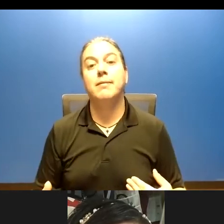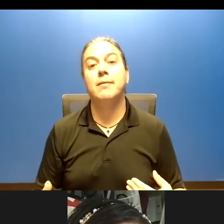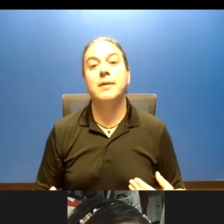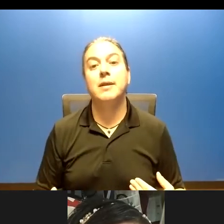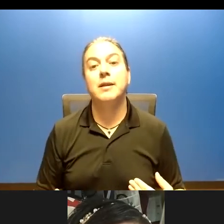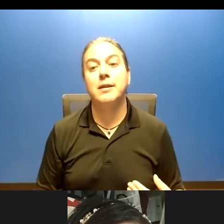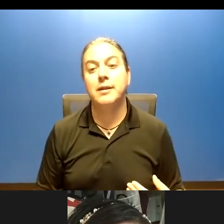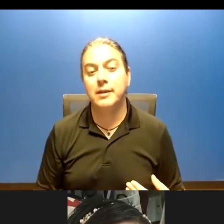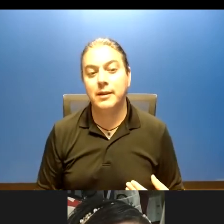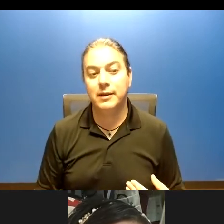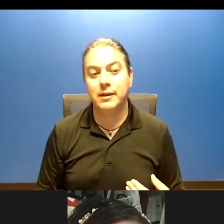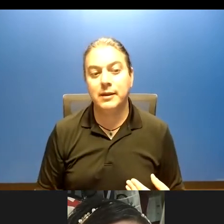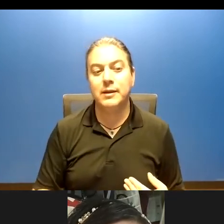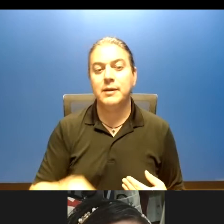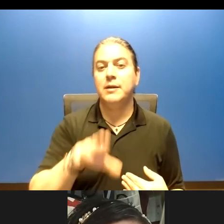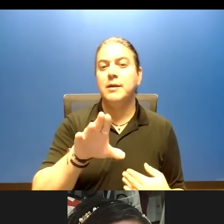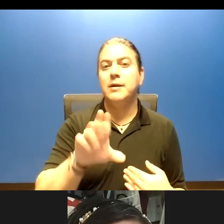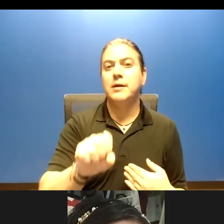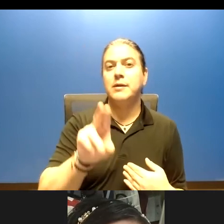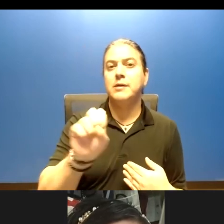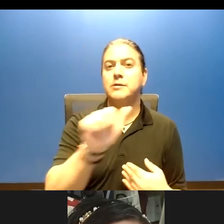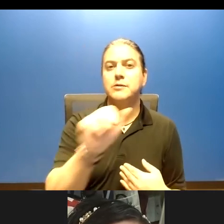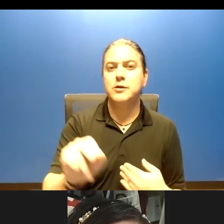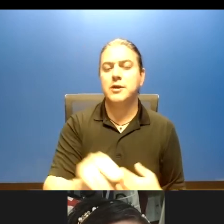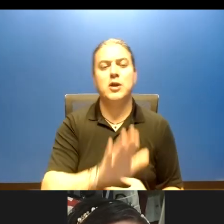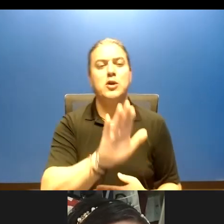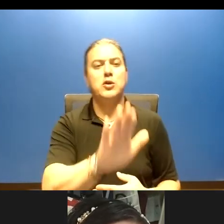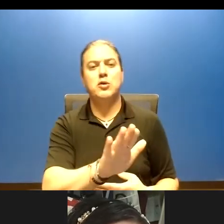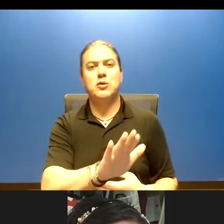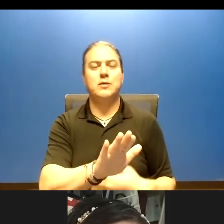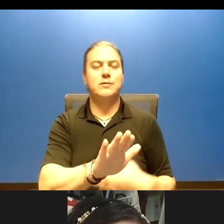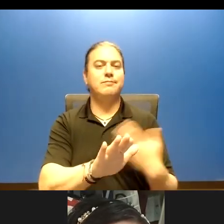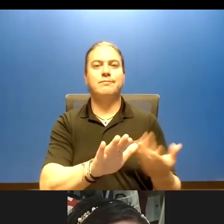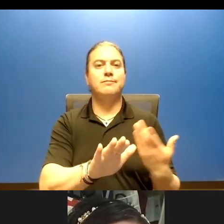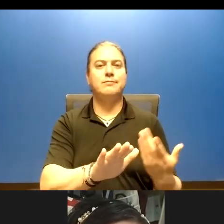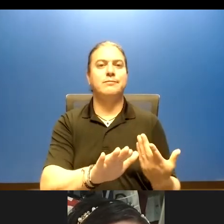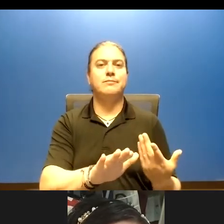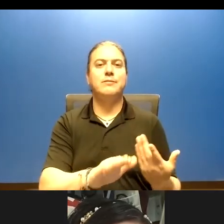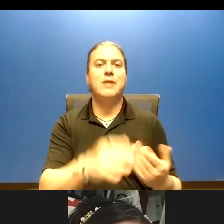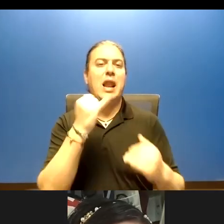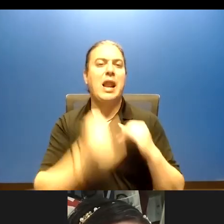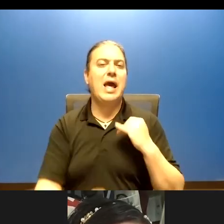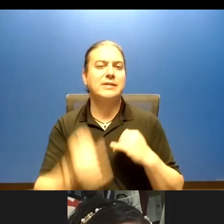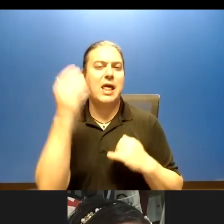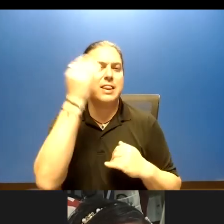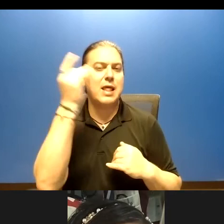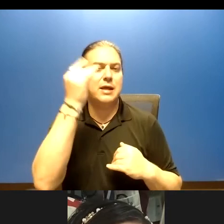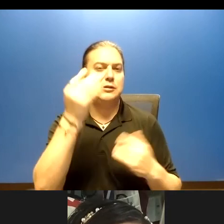Susan, what would be your one thought or thoughts that you'd like to share and kind of leave with our